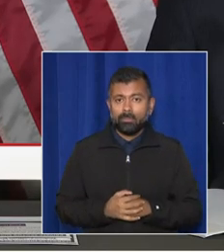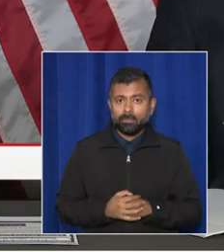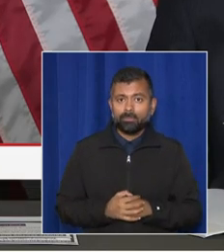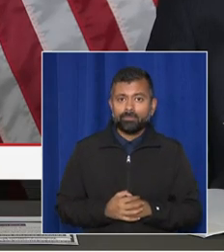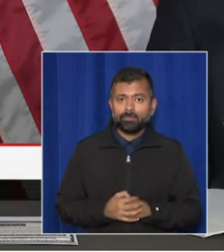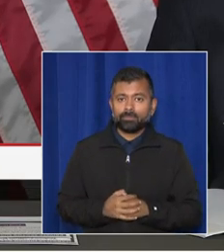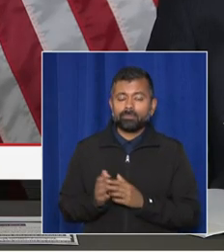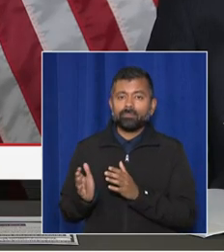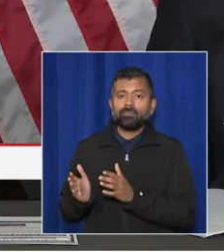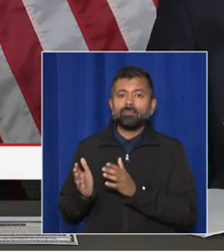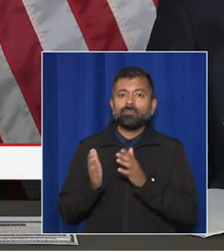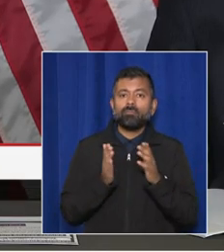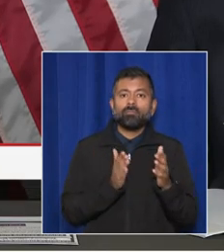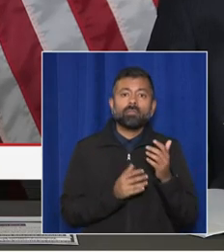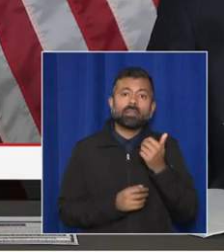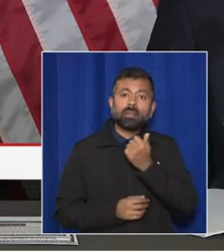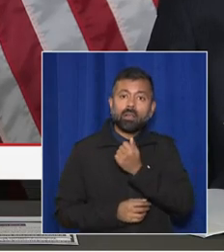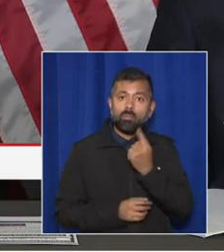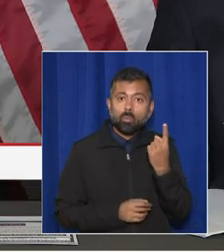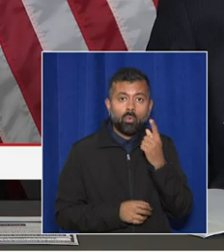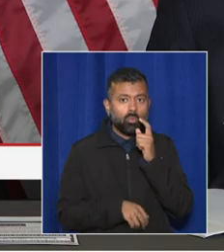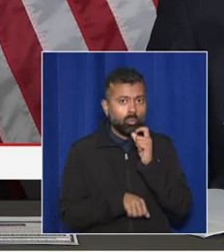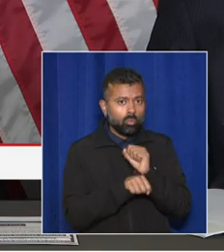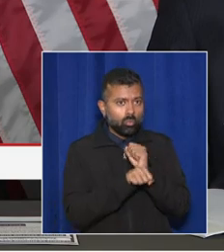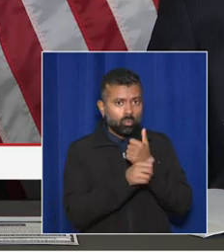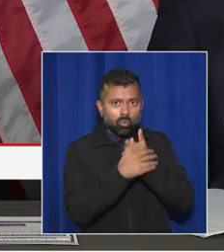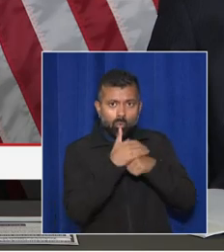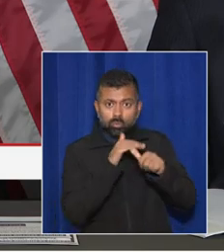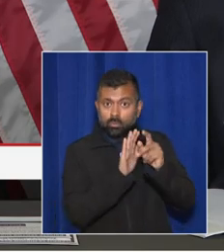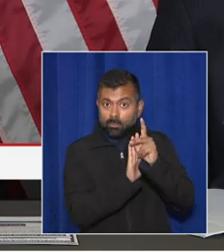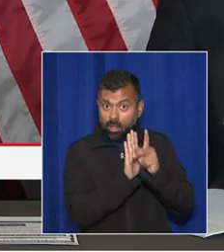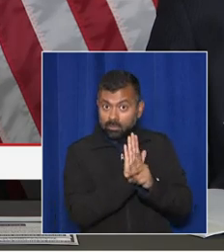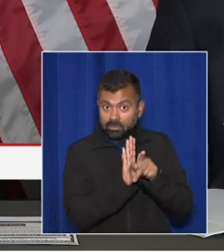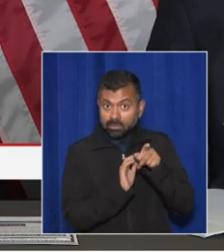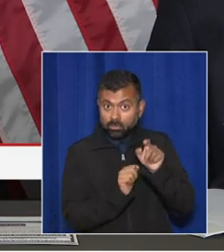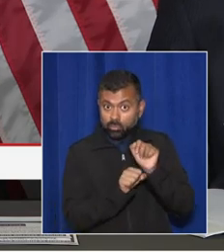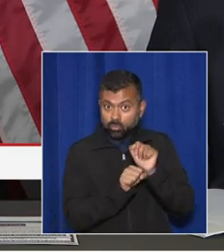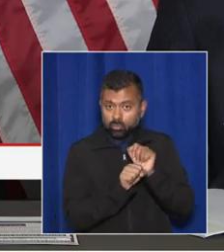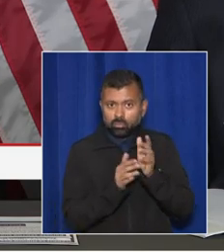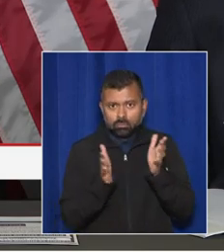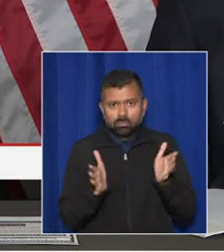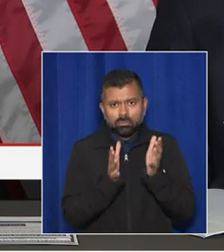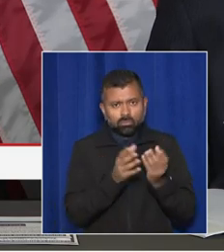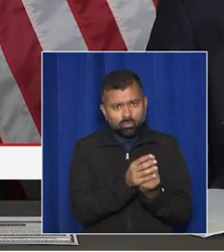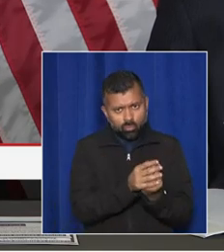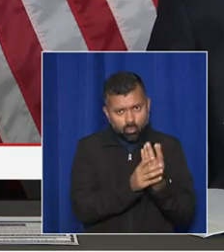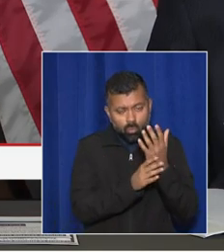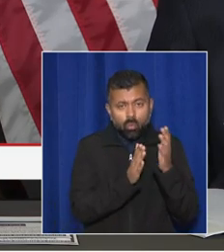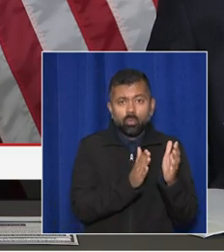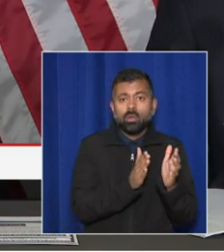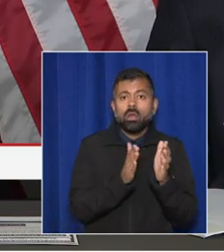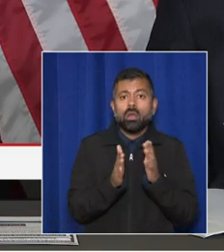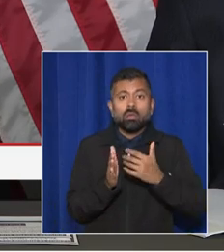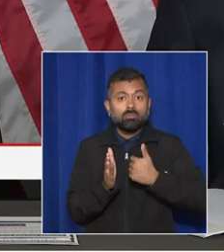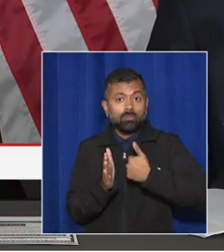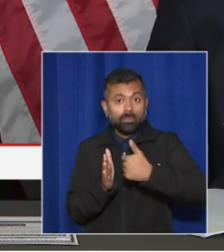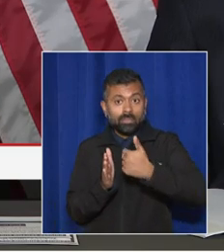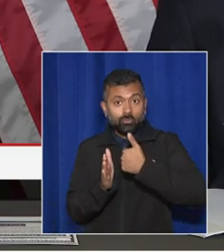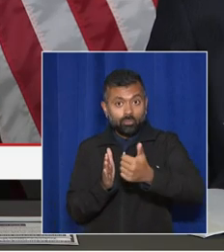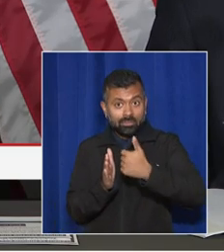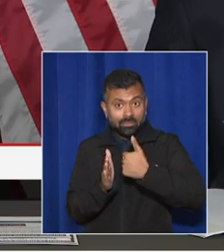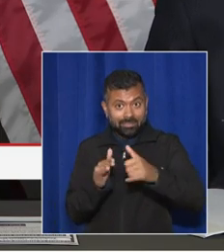policymakers has been important, as well as the transportation infrastructure that has supported